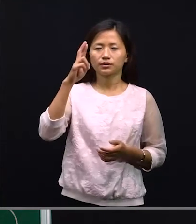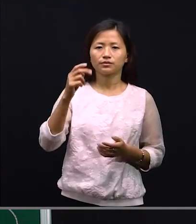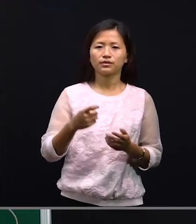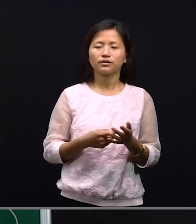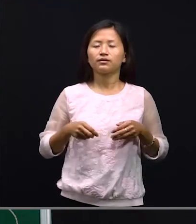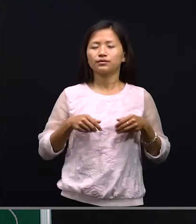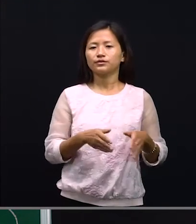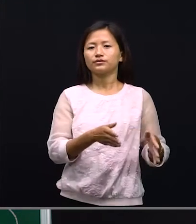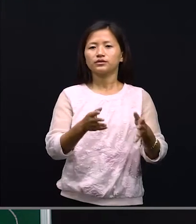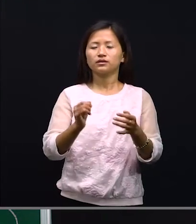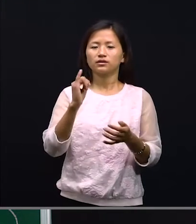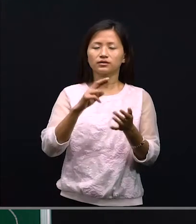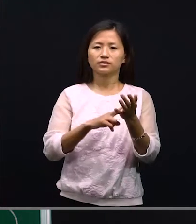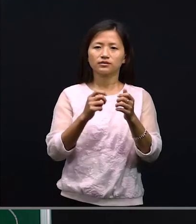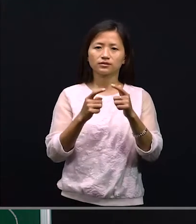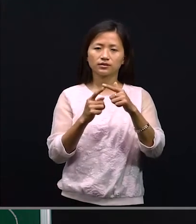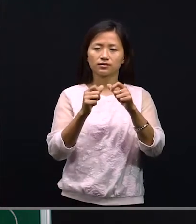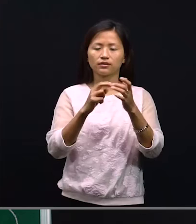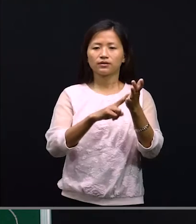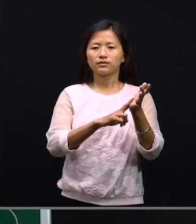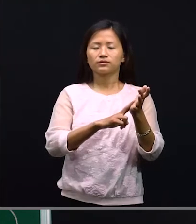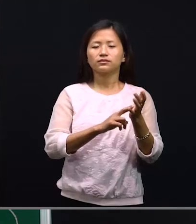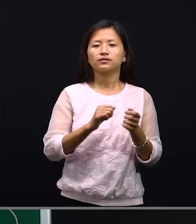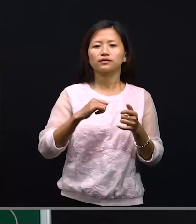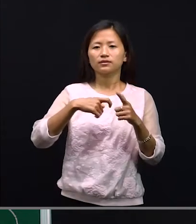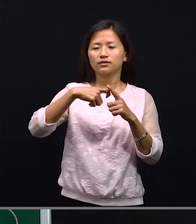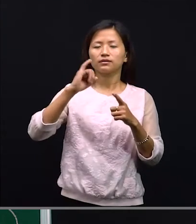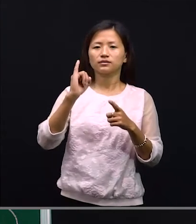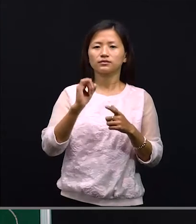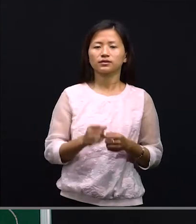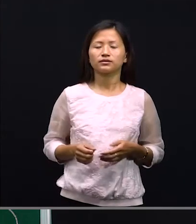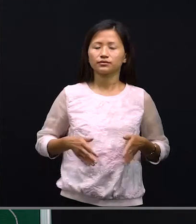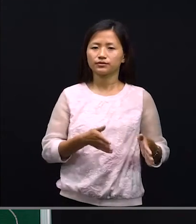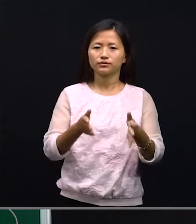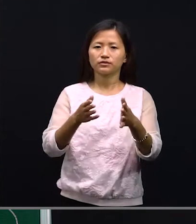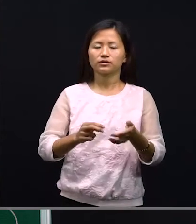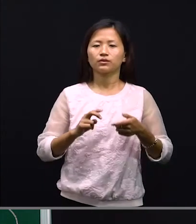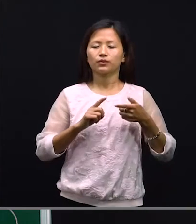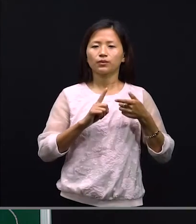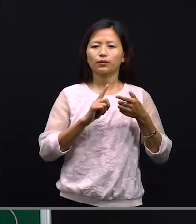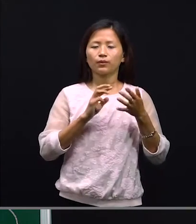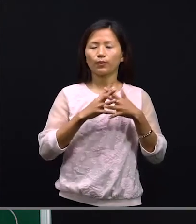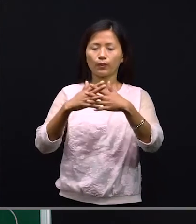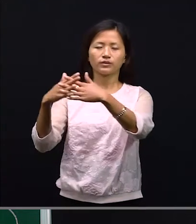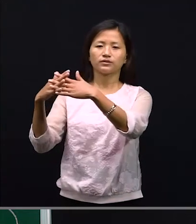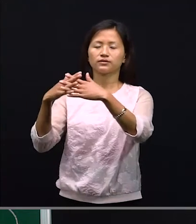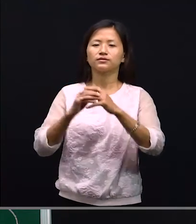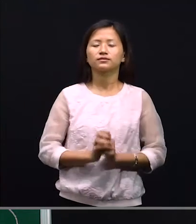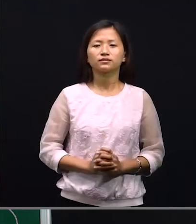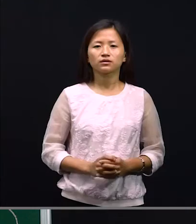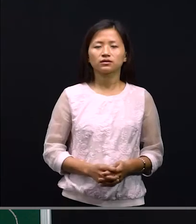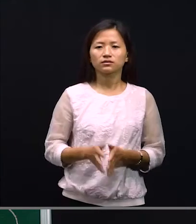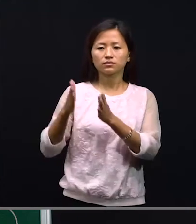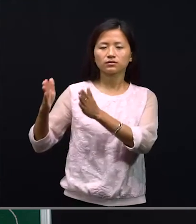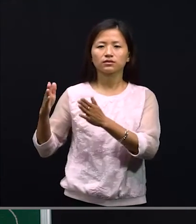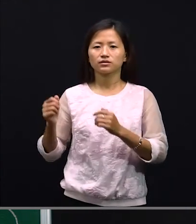River, okay. All this comes towards the western side of Nagaland, okay. Now that's all about